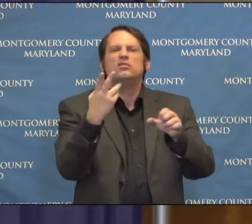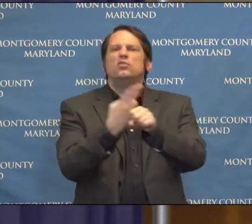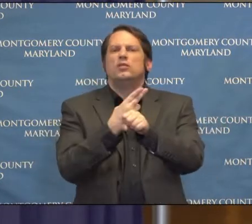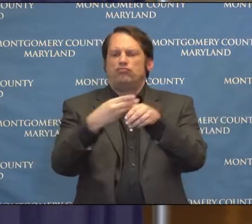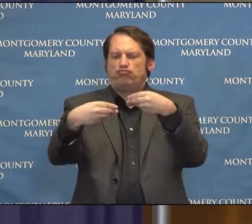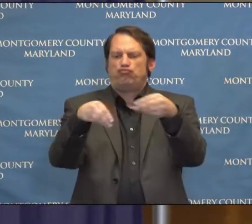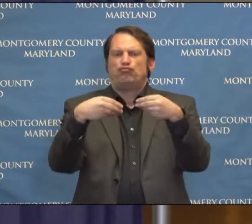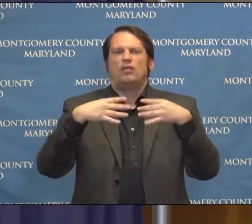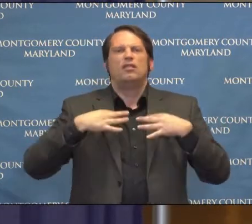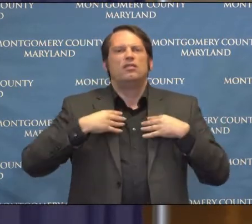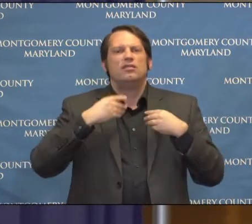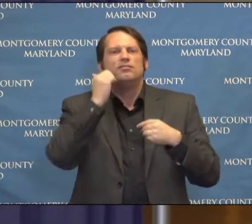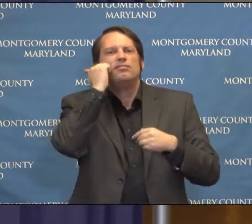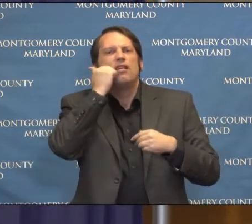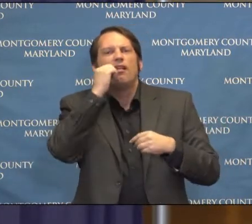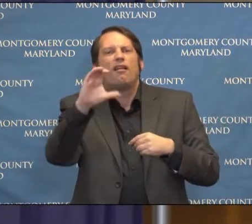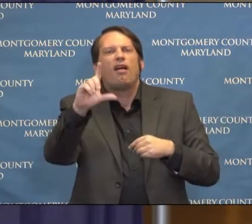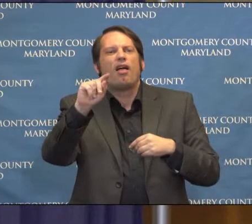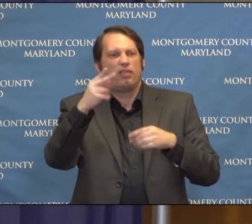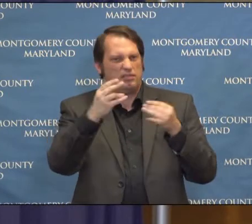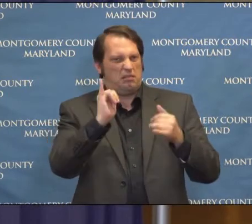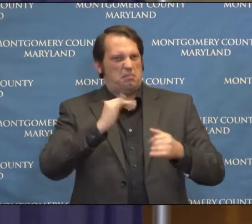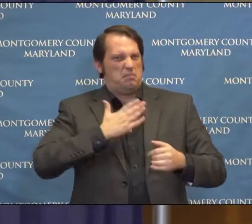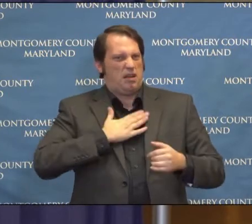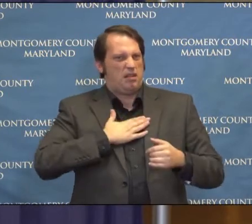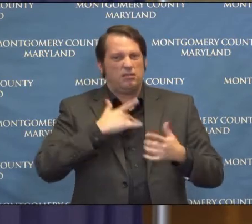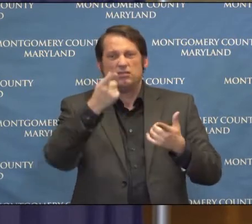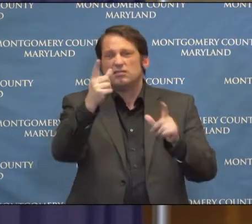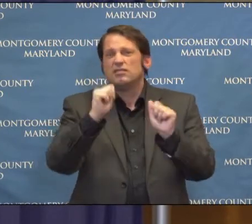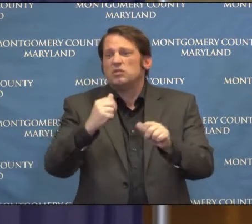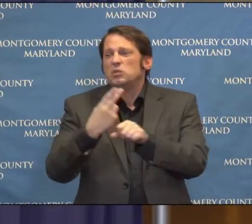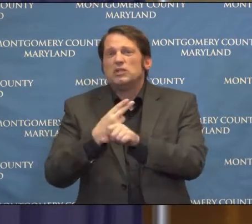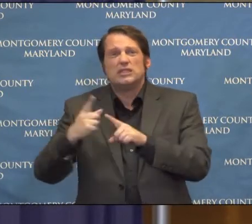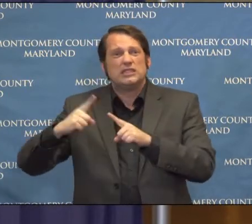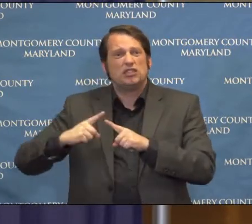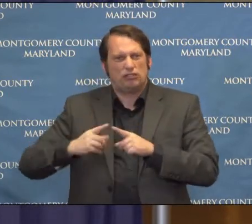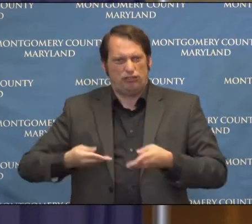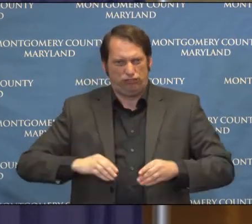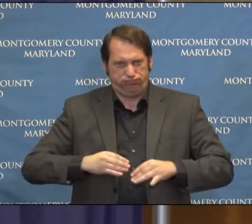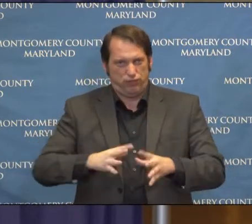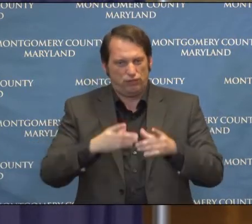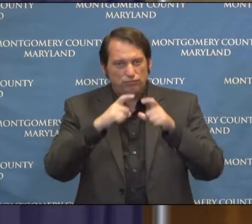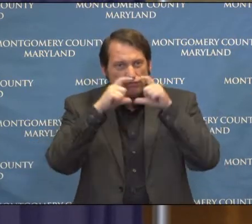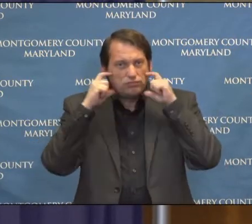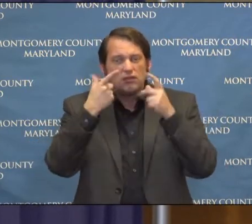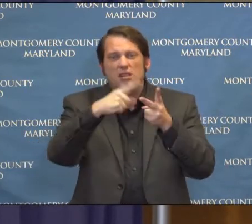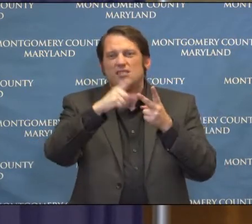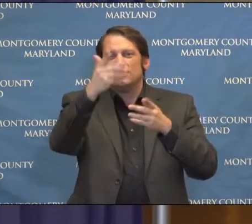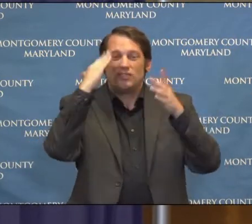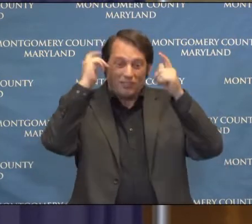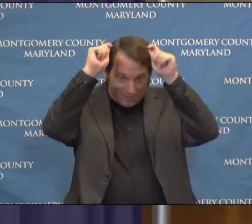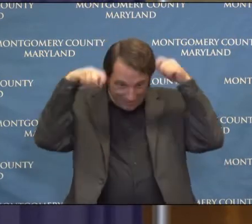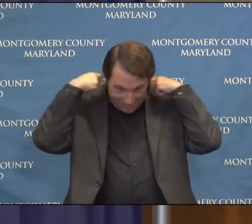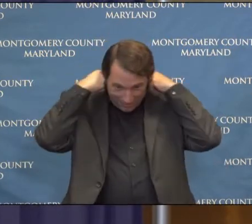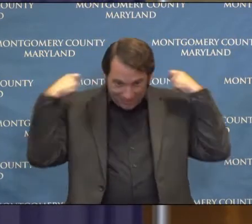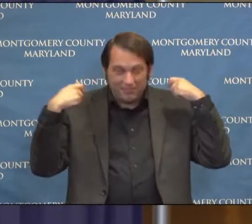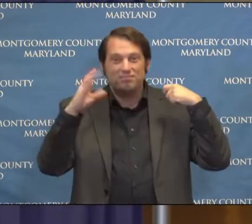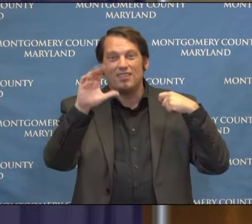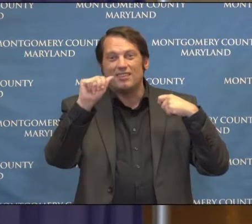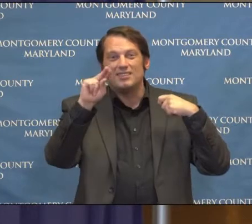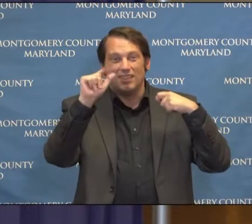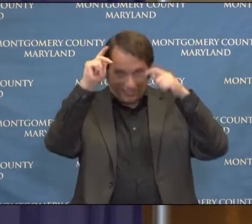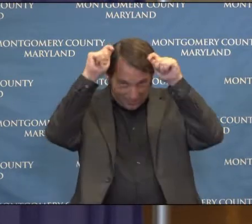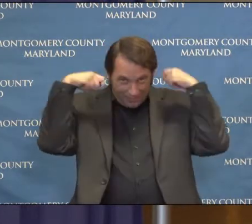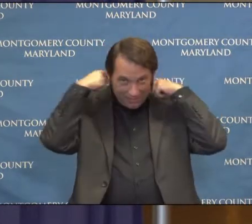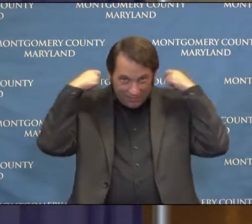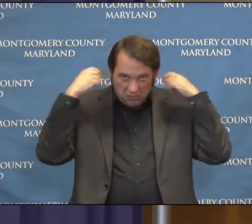of household, a t-shirt or bandana, something like that. The directive that we put out and the directive that the governor has since